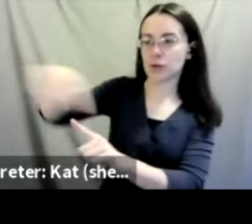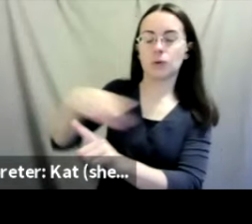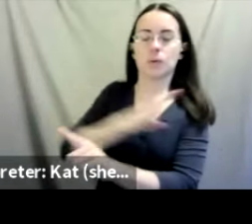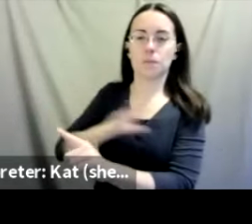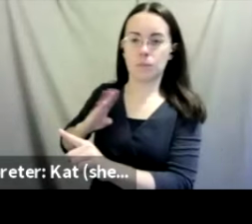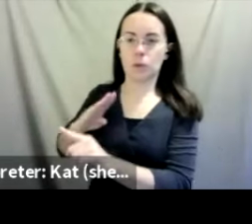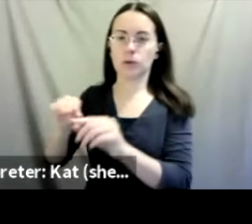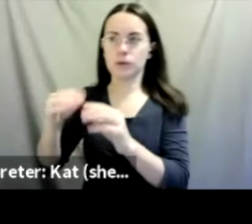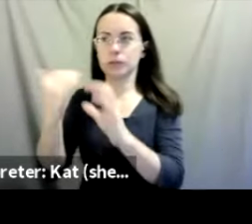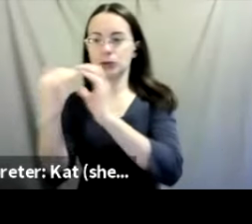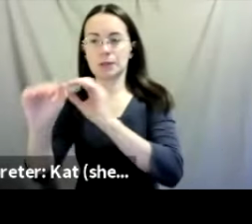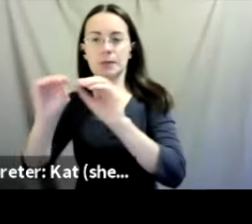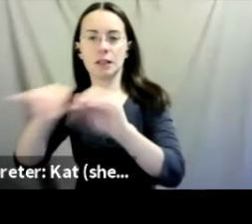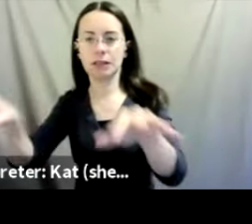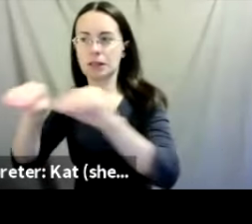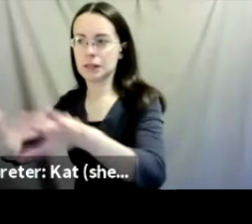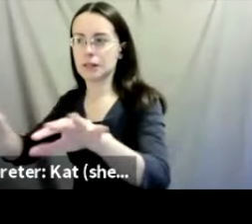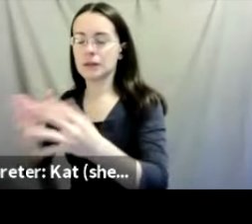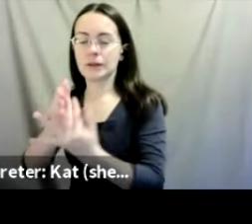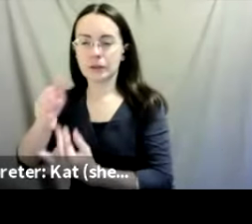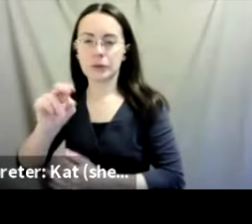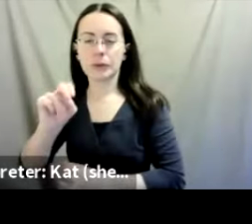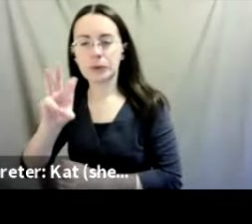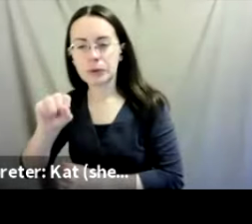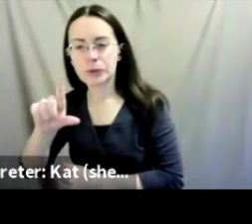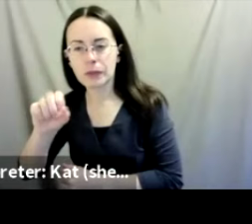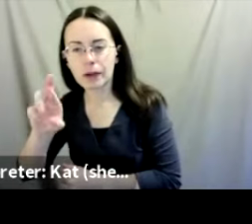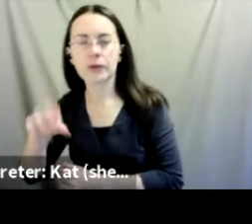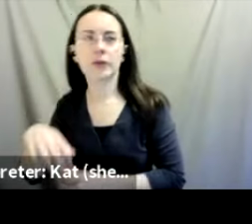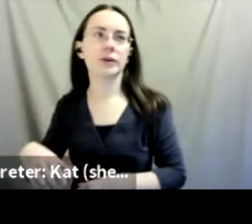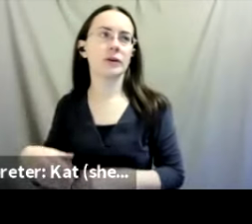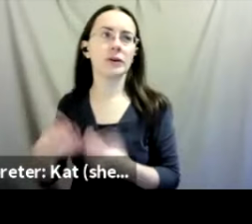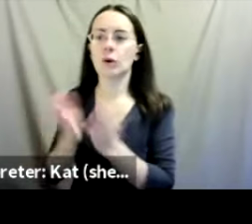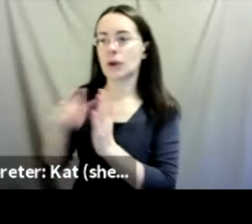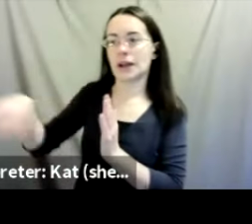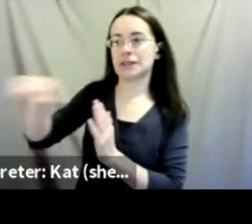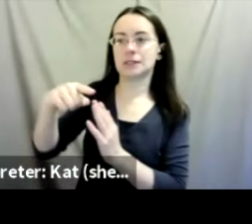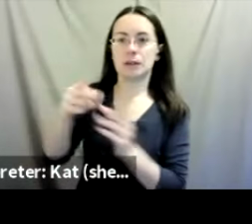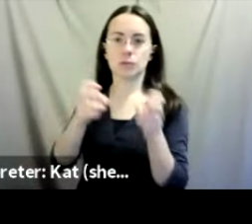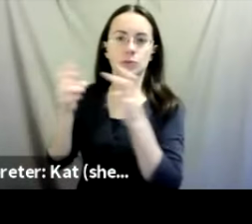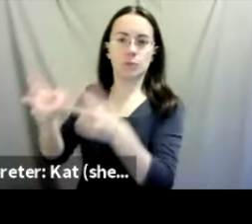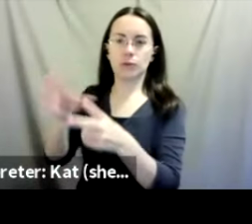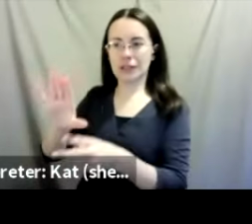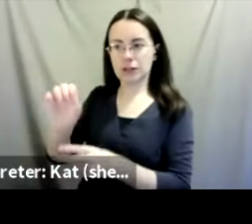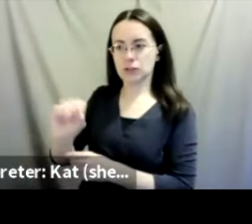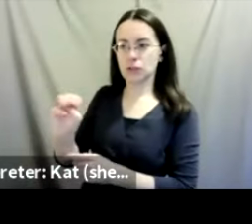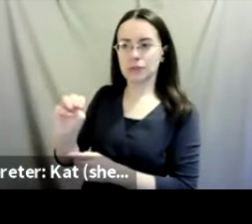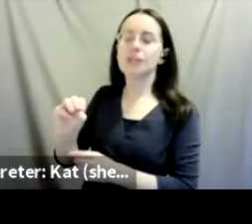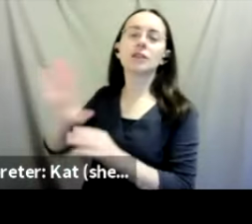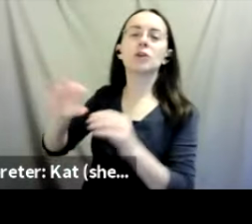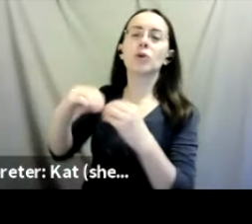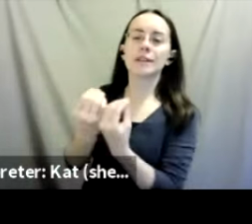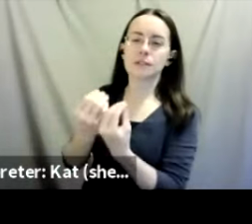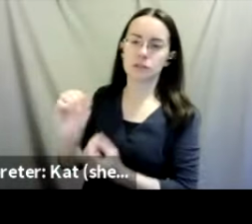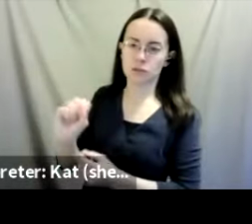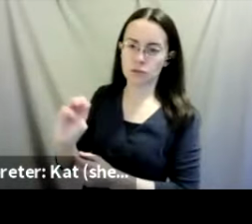blurb in their newsletter, and have them like repost on their social media pages, their organizational social media pages